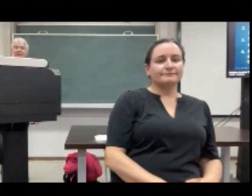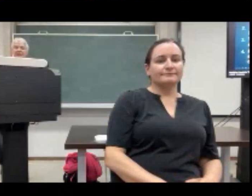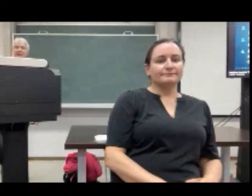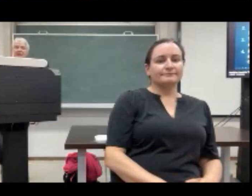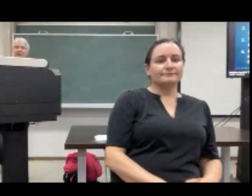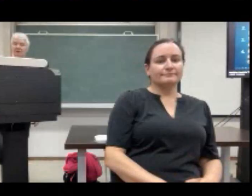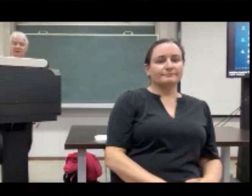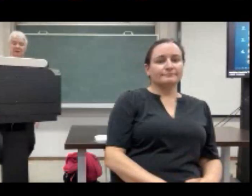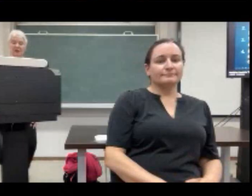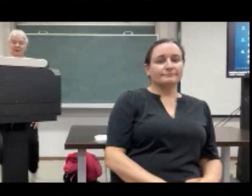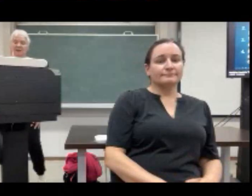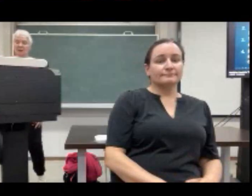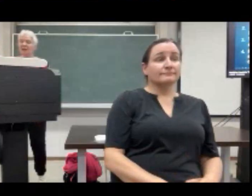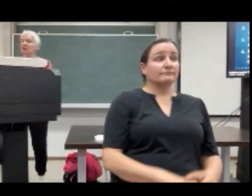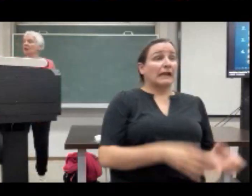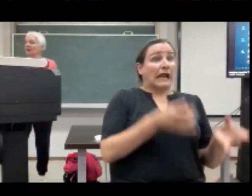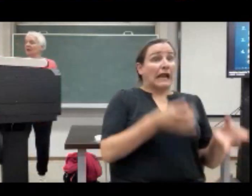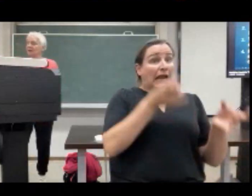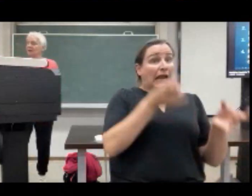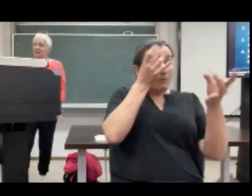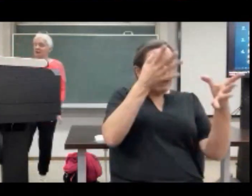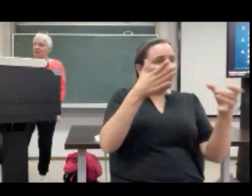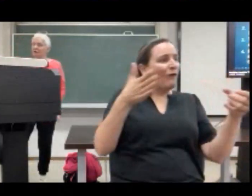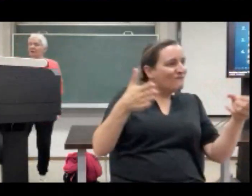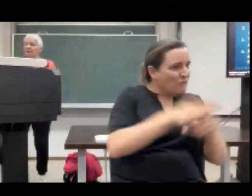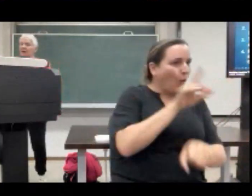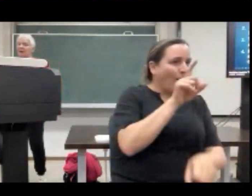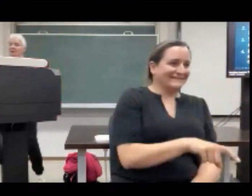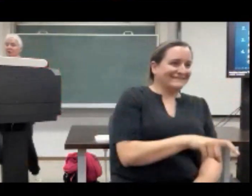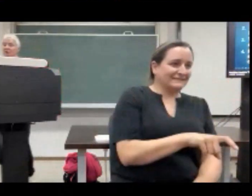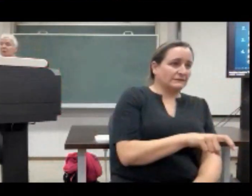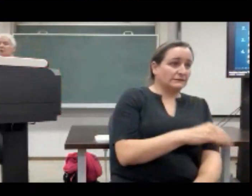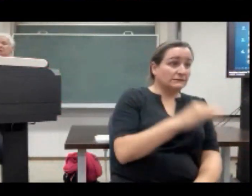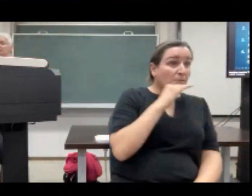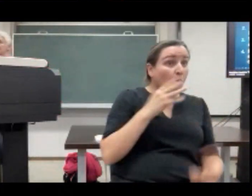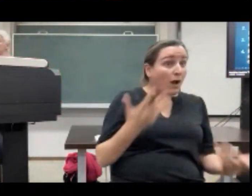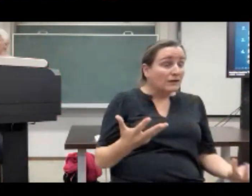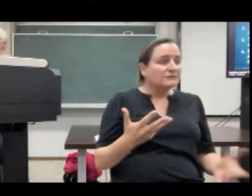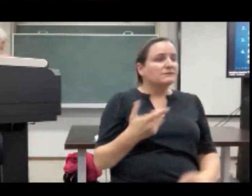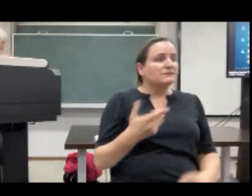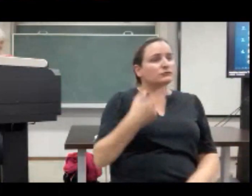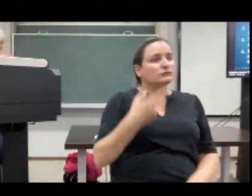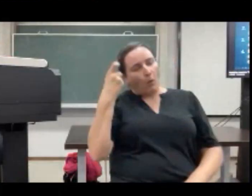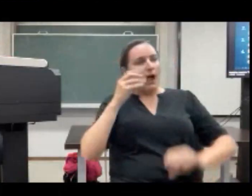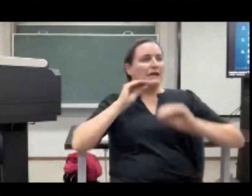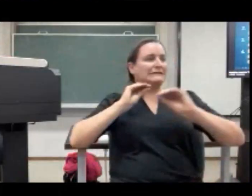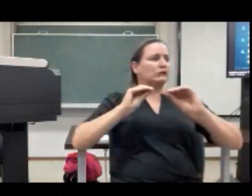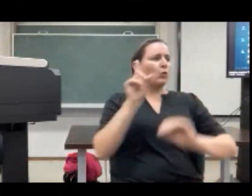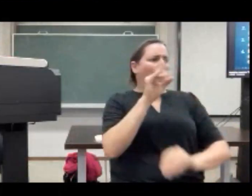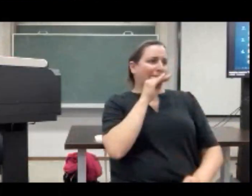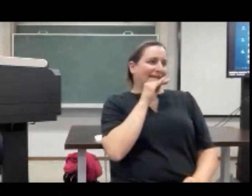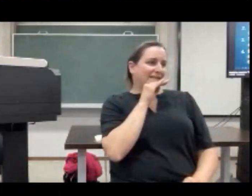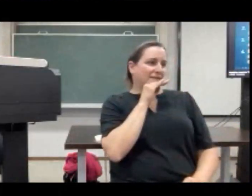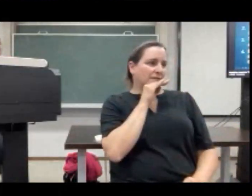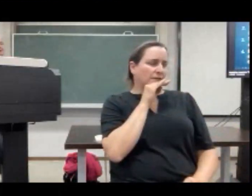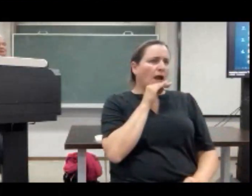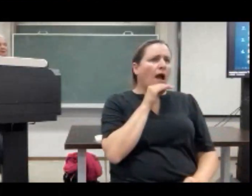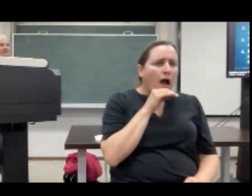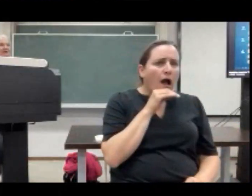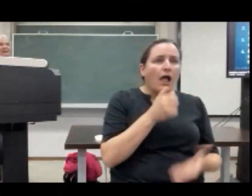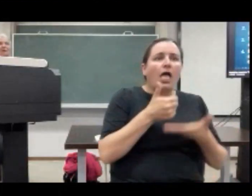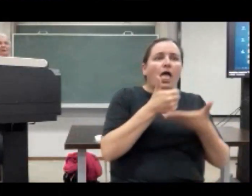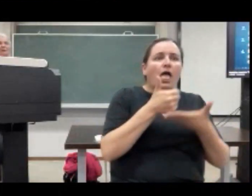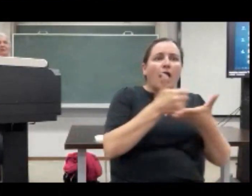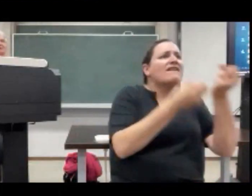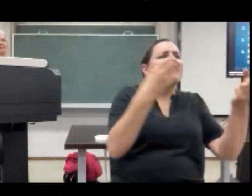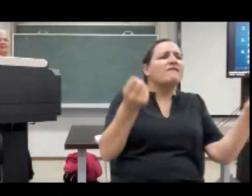The information gap needs to be addressed, so education about trauma and treatment resources, this needs